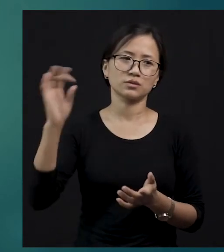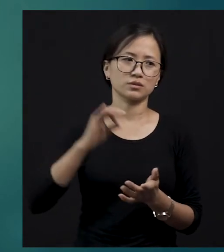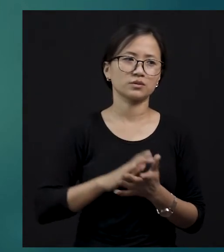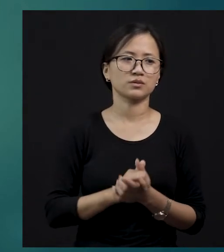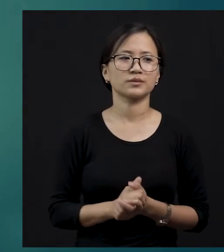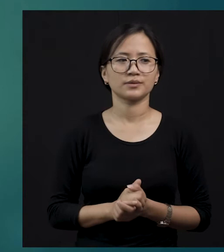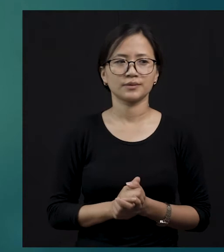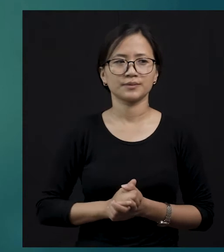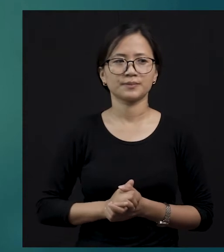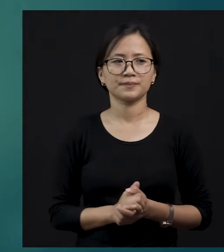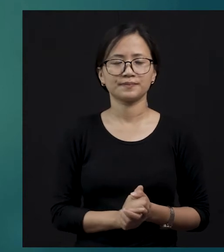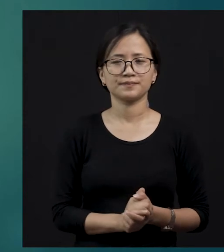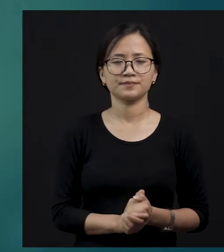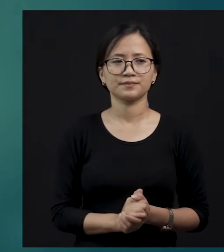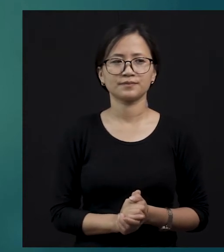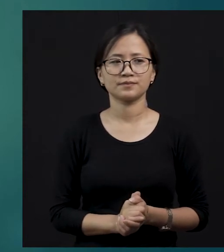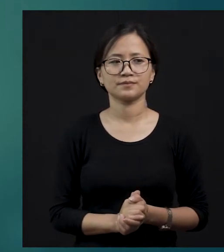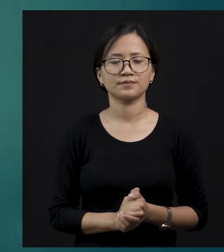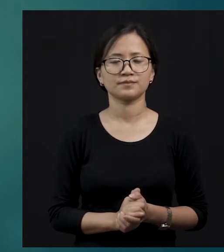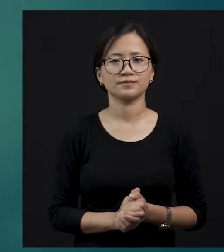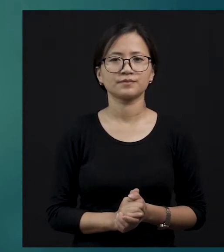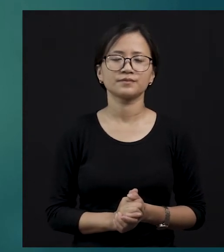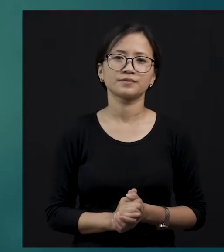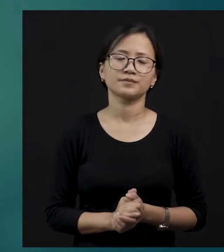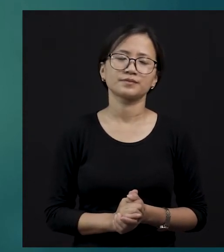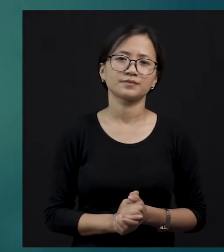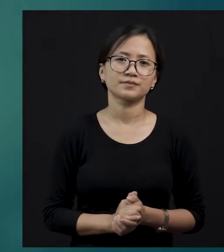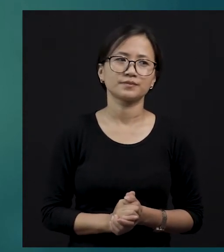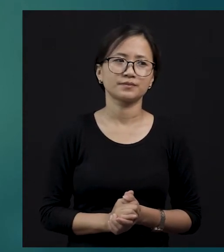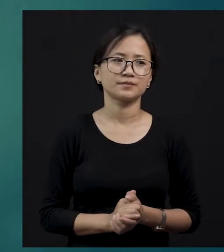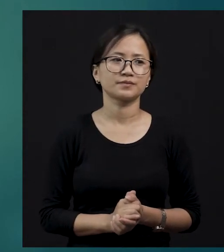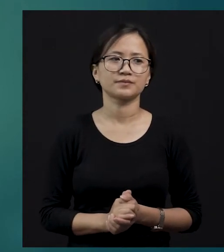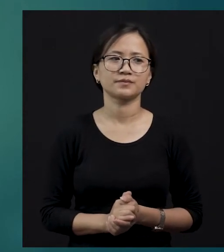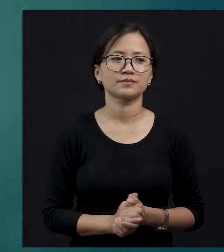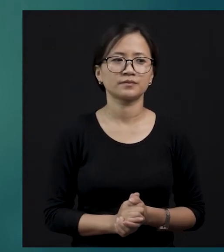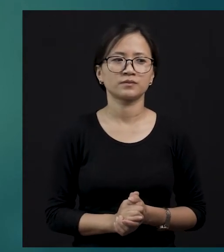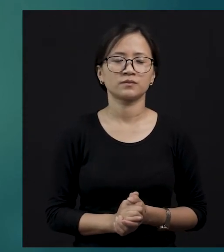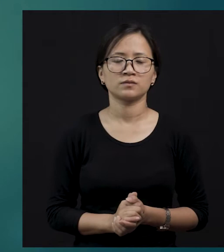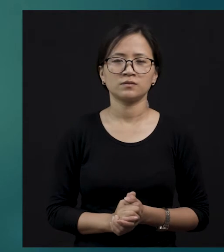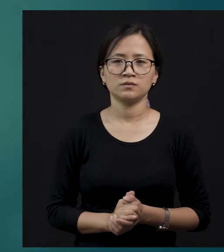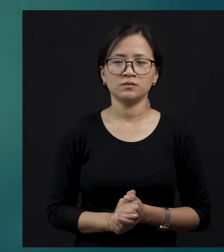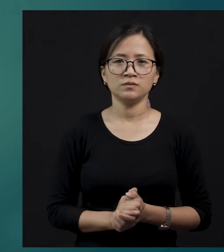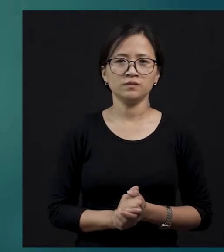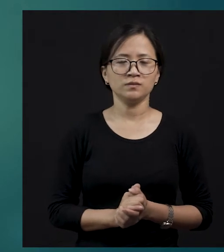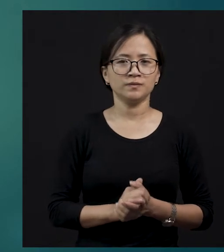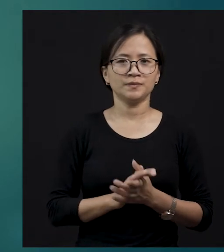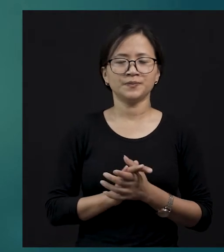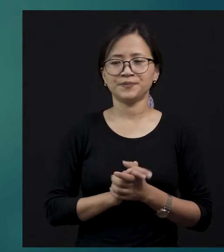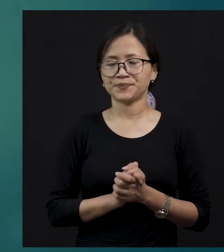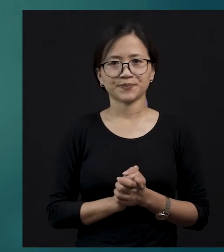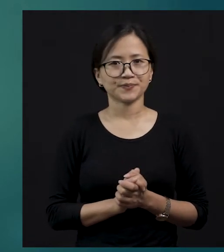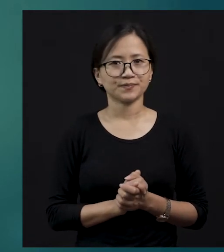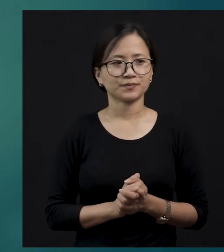camel, that is the camel with a hump, and the other one is back-trained camel, the camel which has a